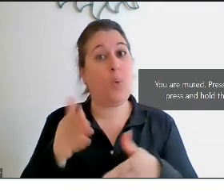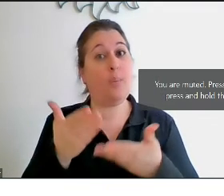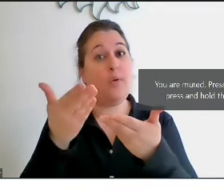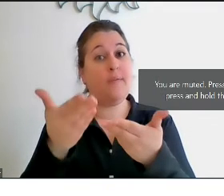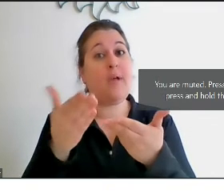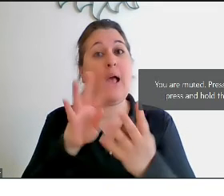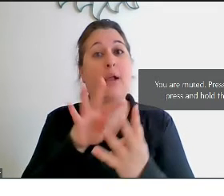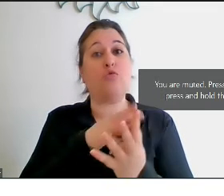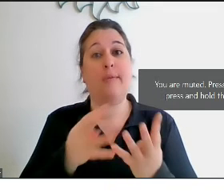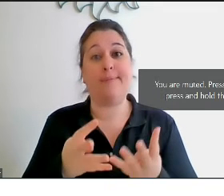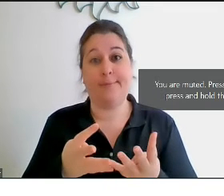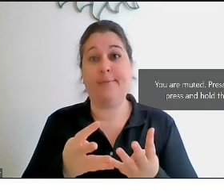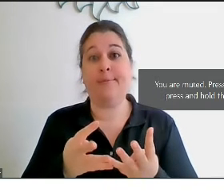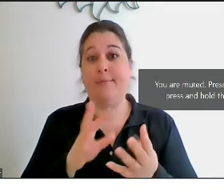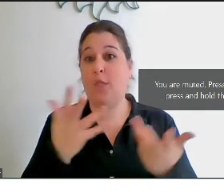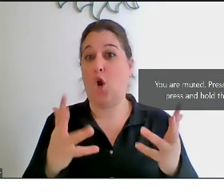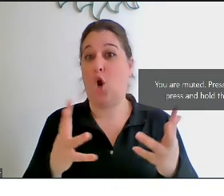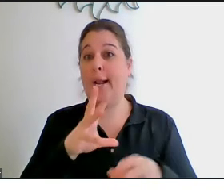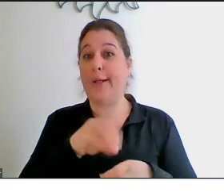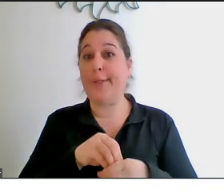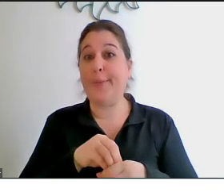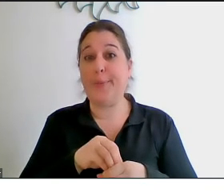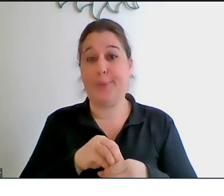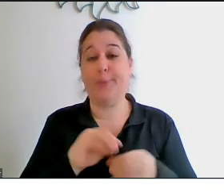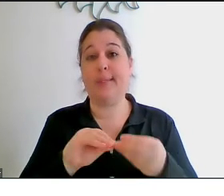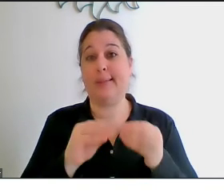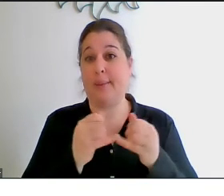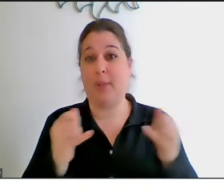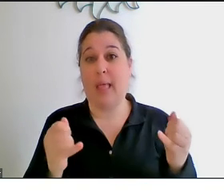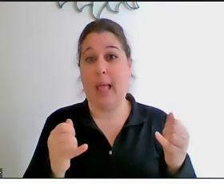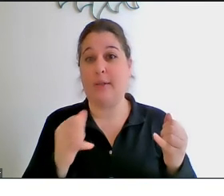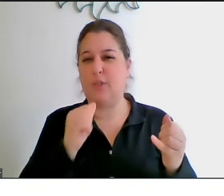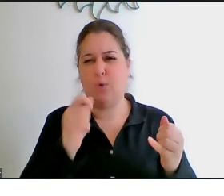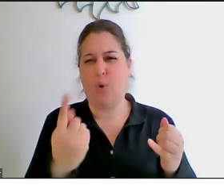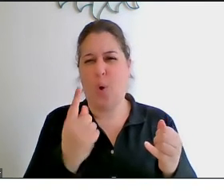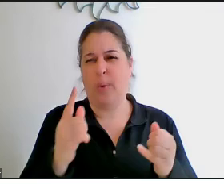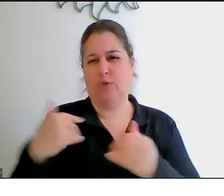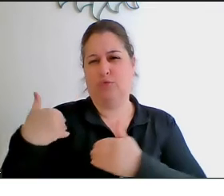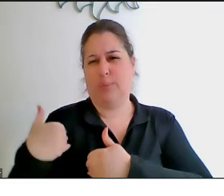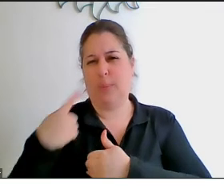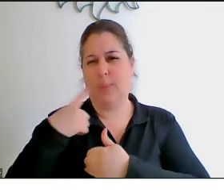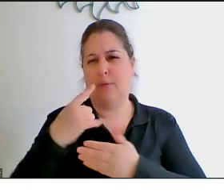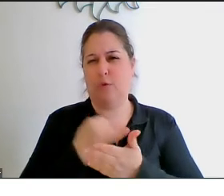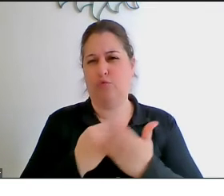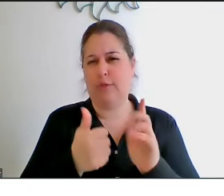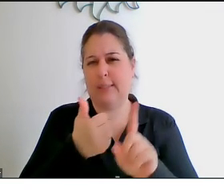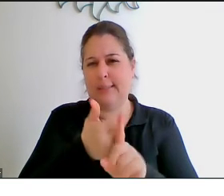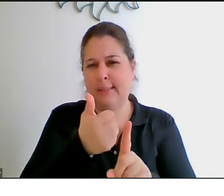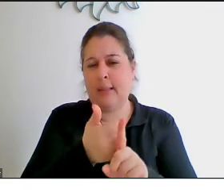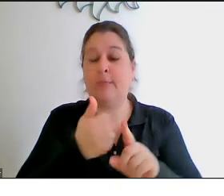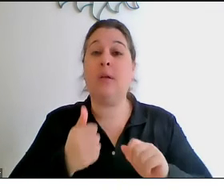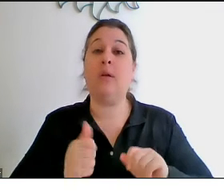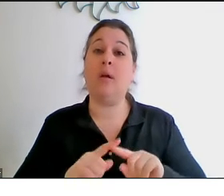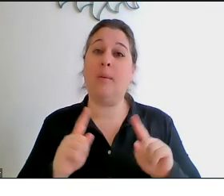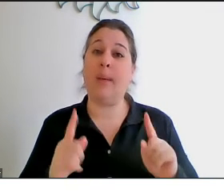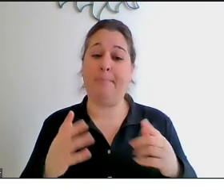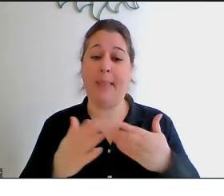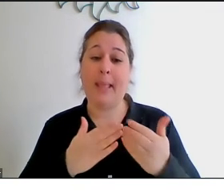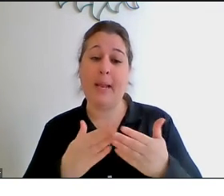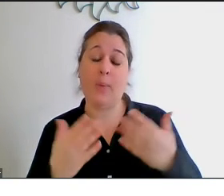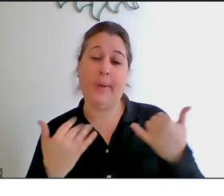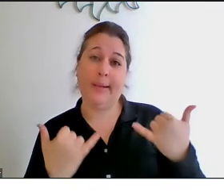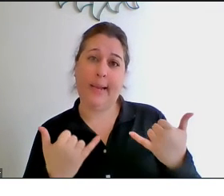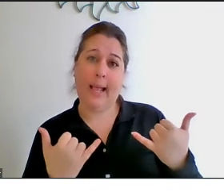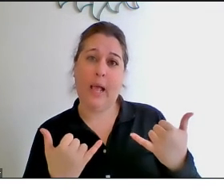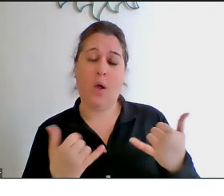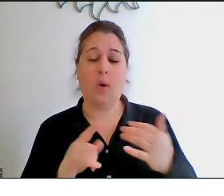have the number lines, so don't worry so much about that. Okay, so we start at 0. I'm going to go to the right 3. Oh,